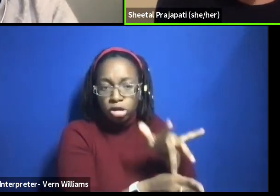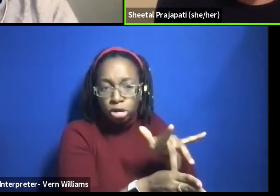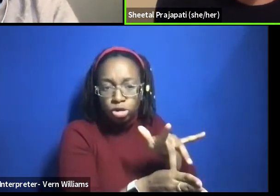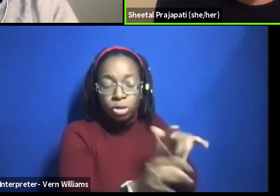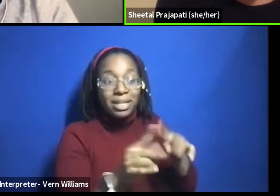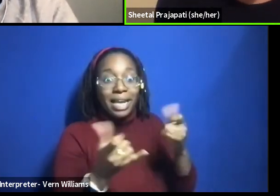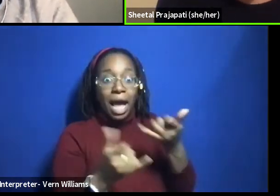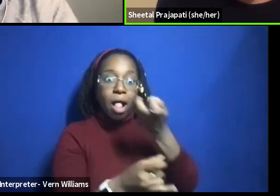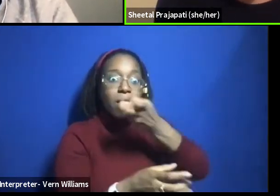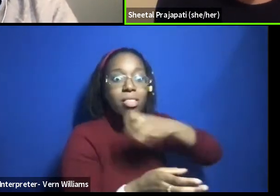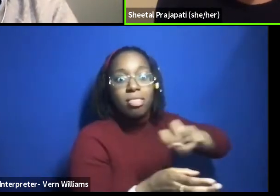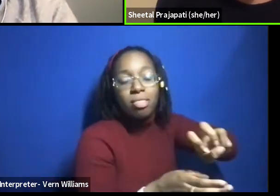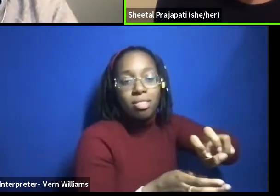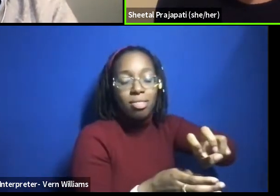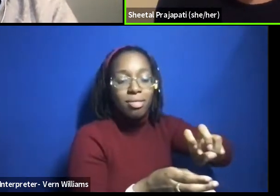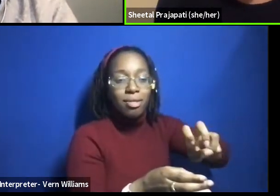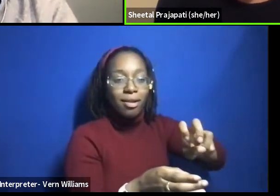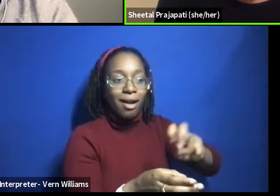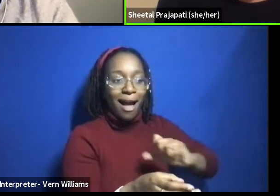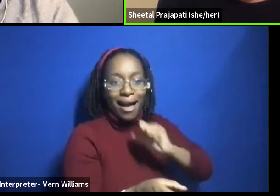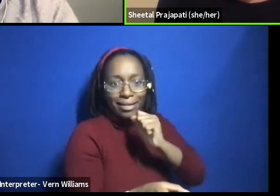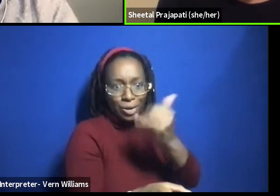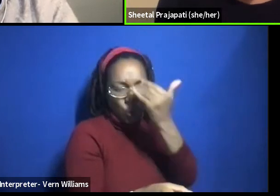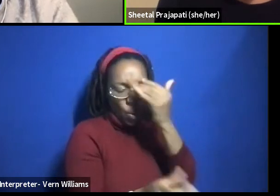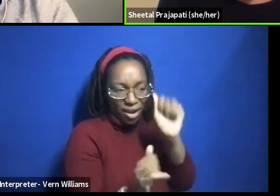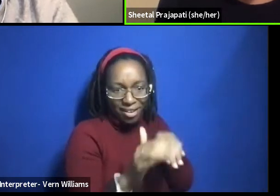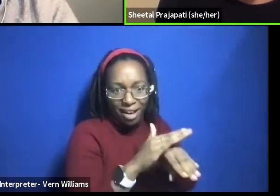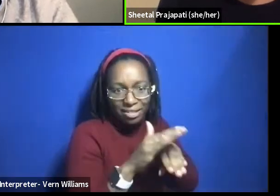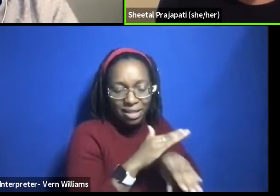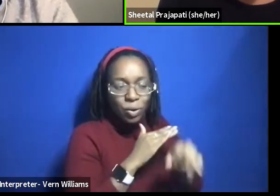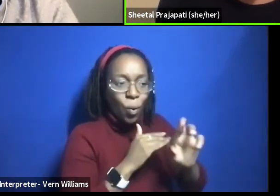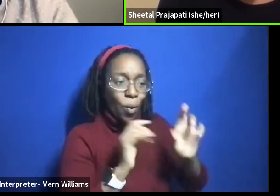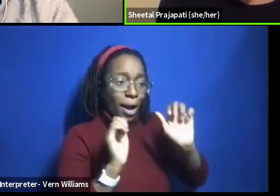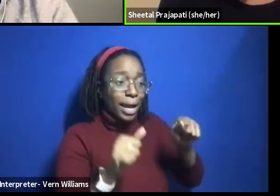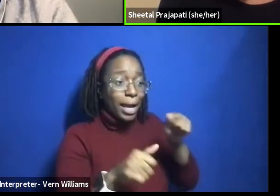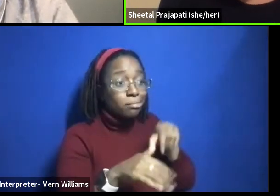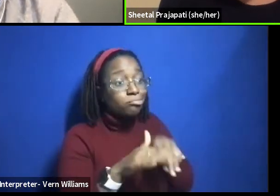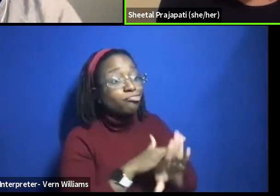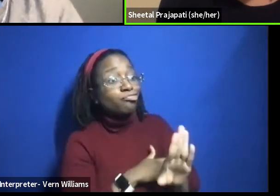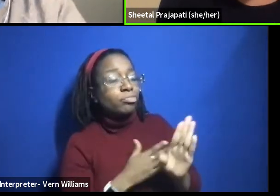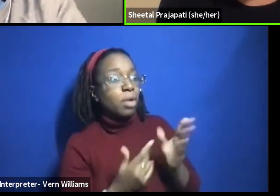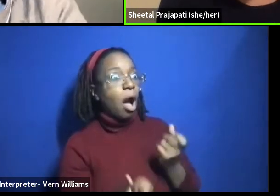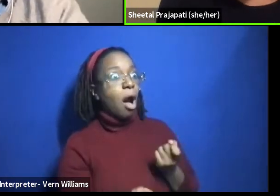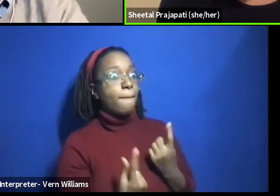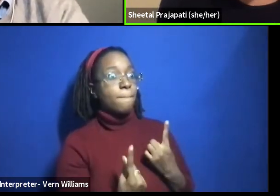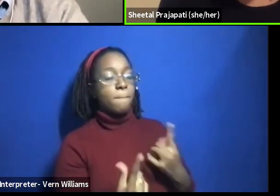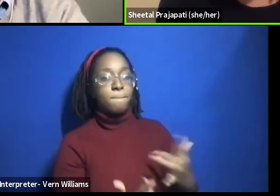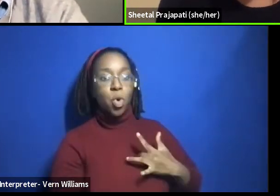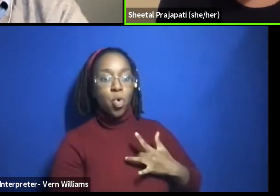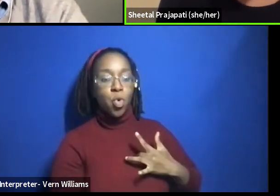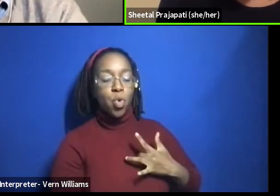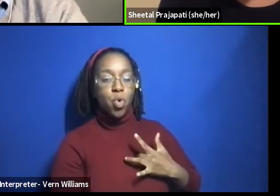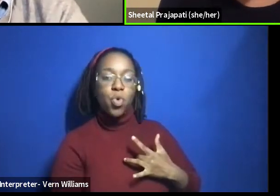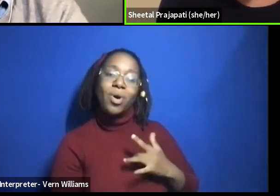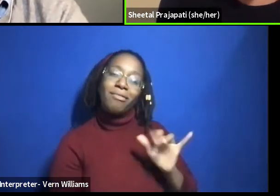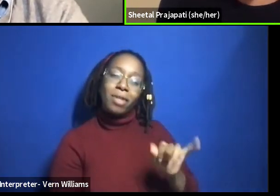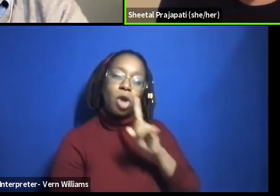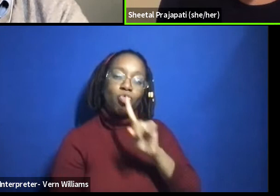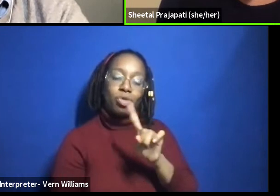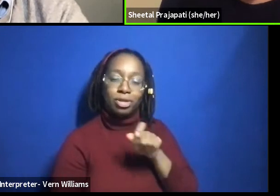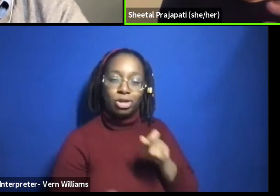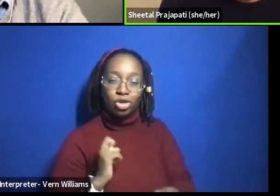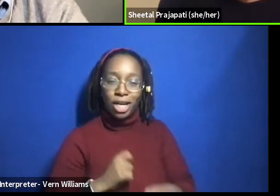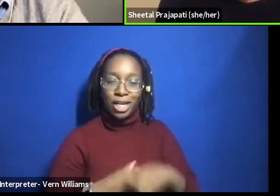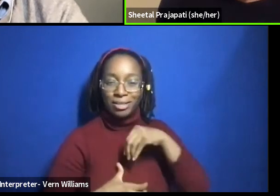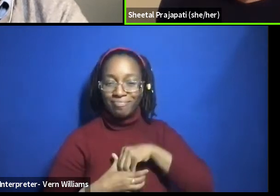know I could access or that was possible for me to understand was really, really transformative.